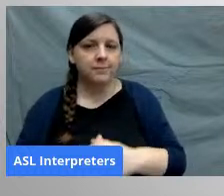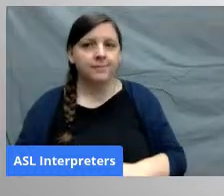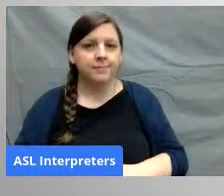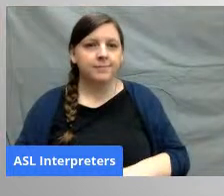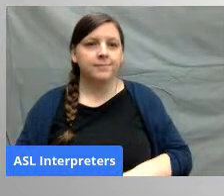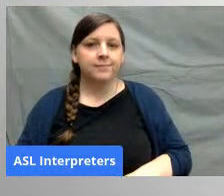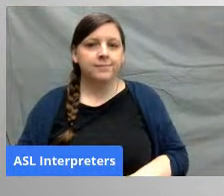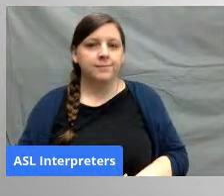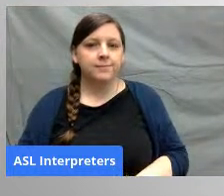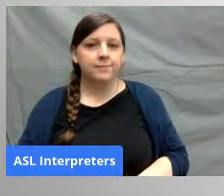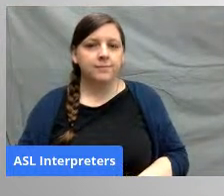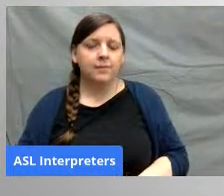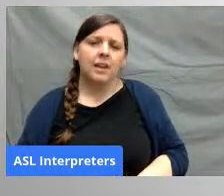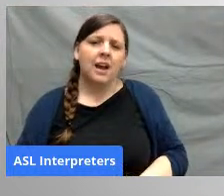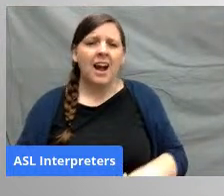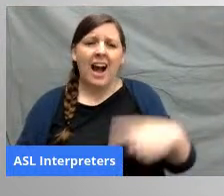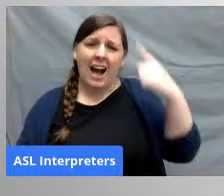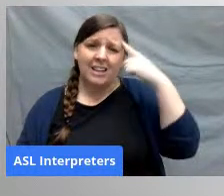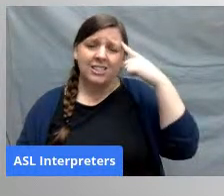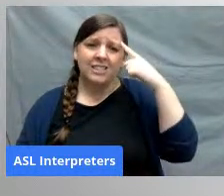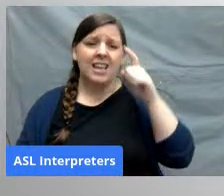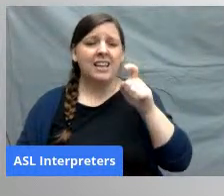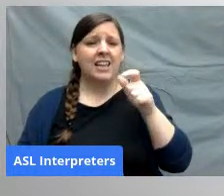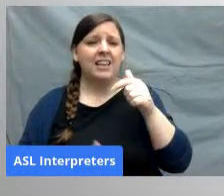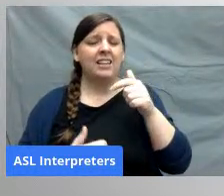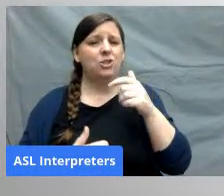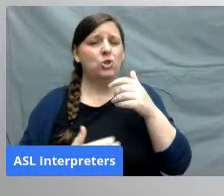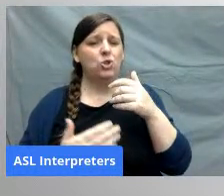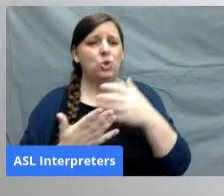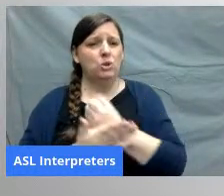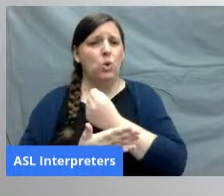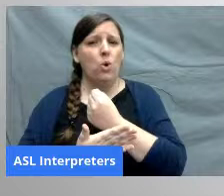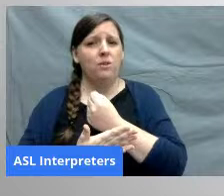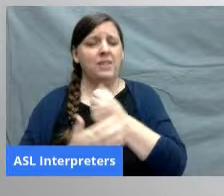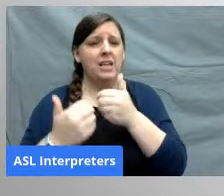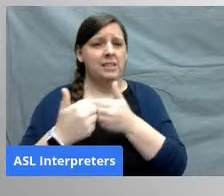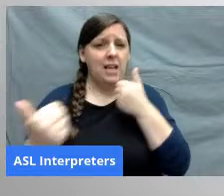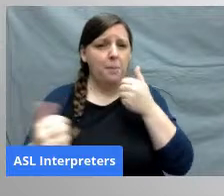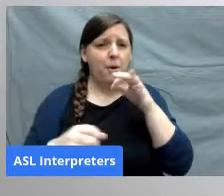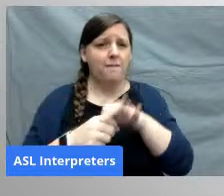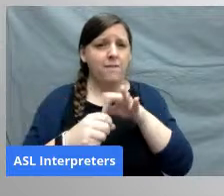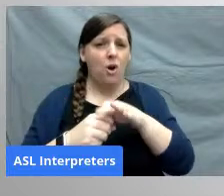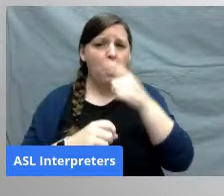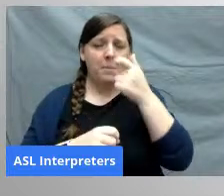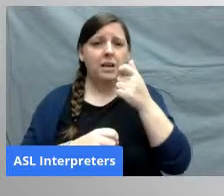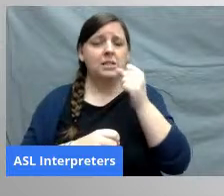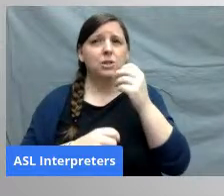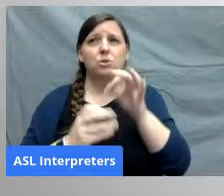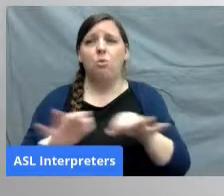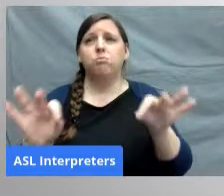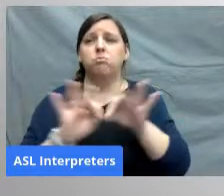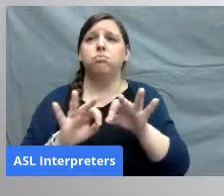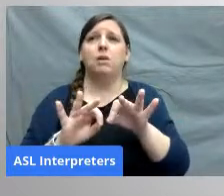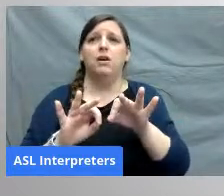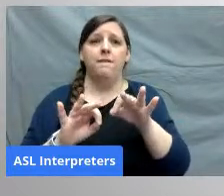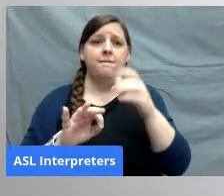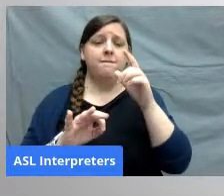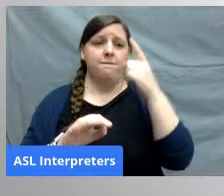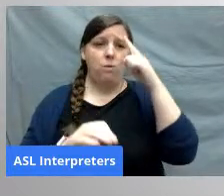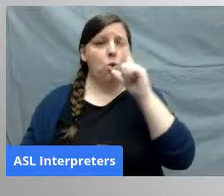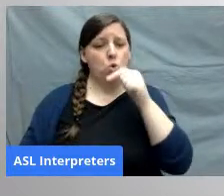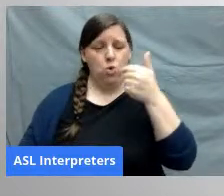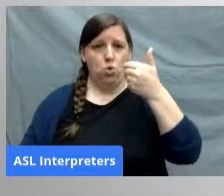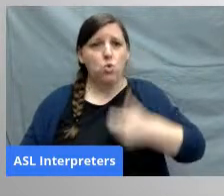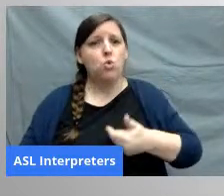I think it just deserves a separate vote because it's so impactful to who we are and what we do. And